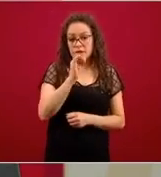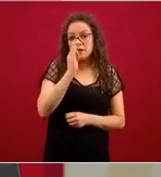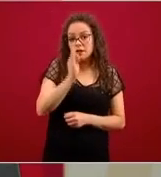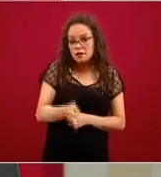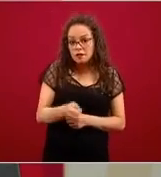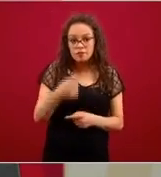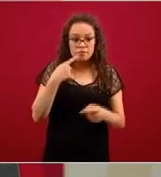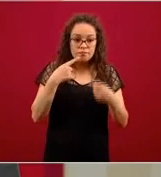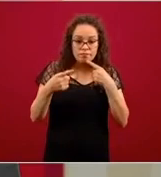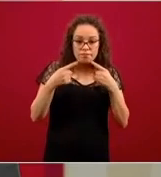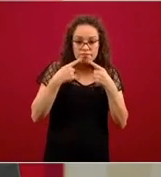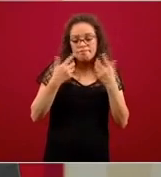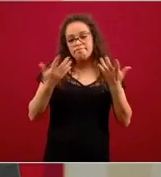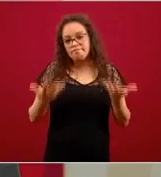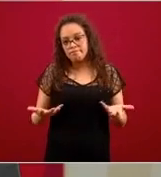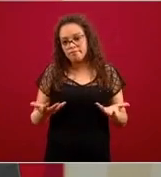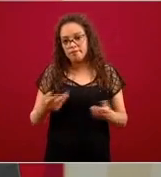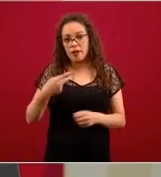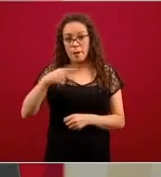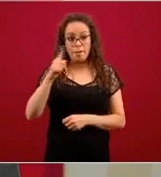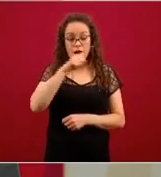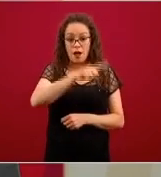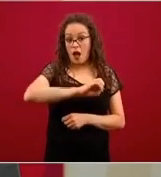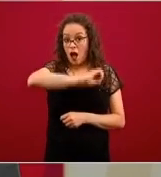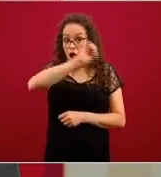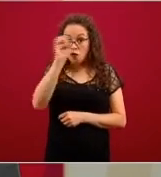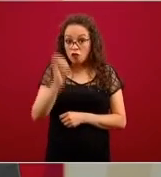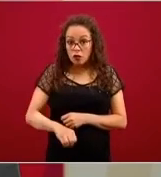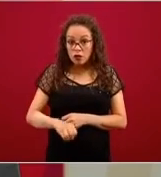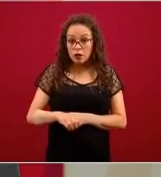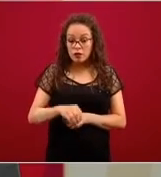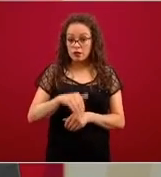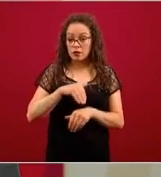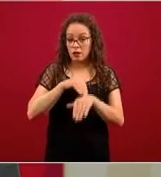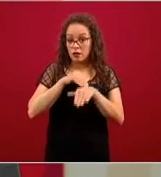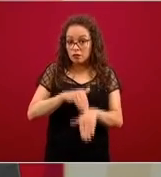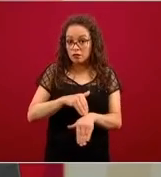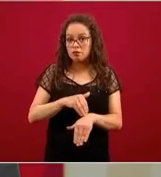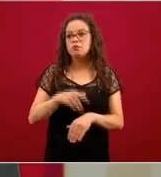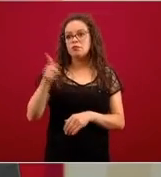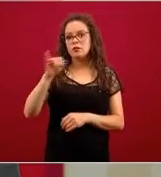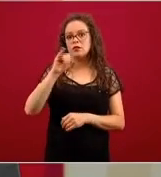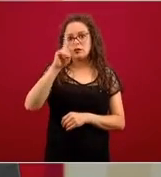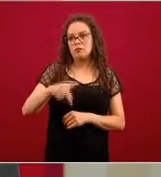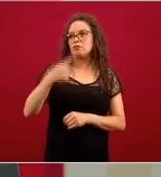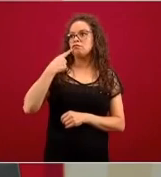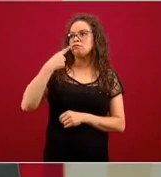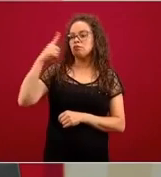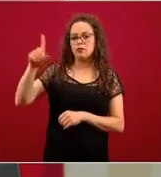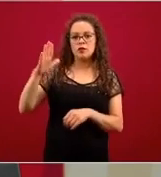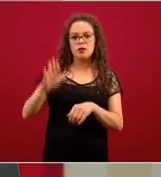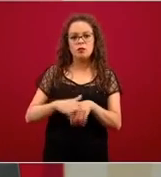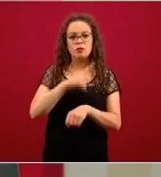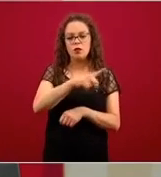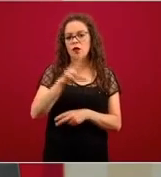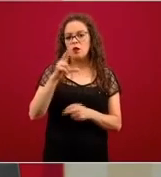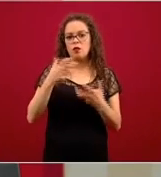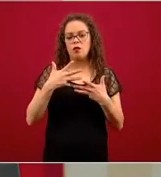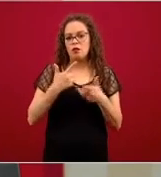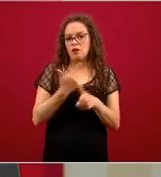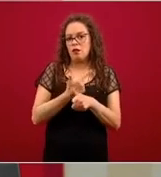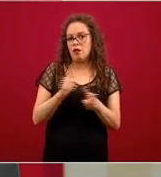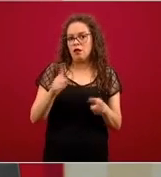own free will, then I guess that's what's going on. If that's not the case, then that's a crime, because they're